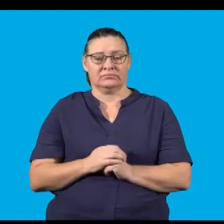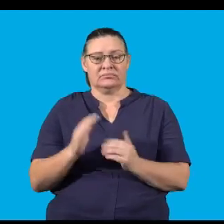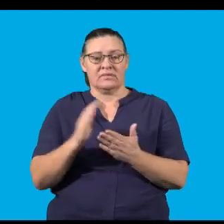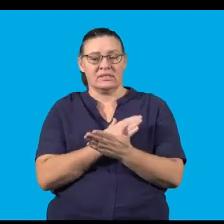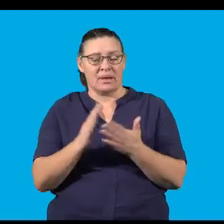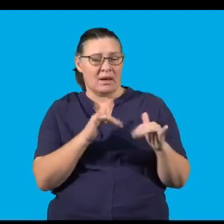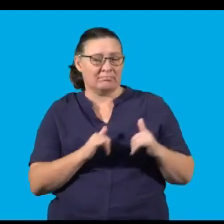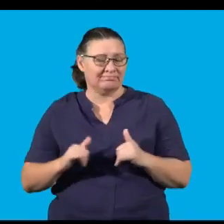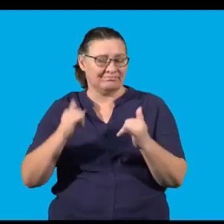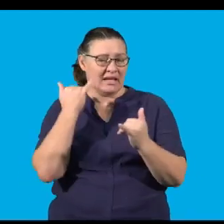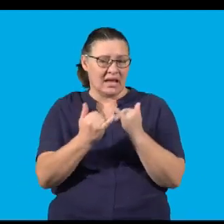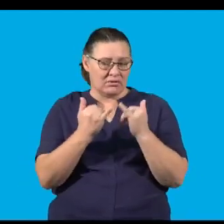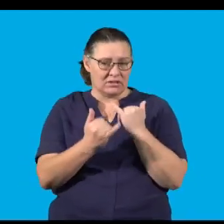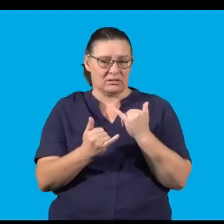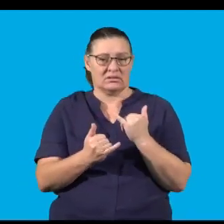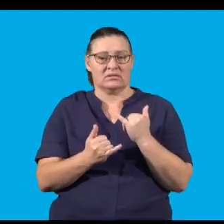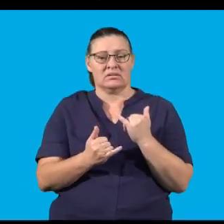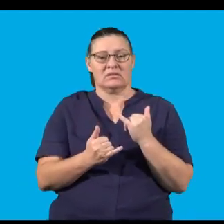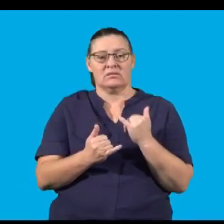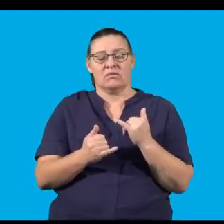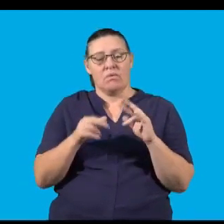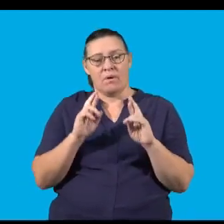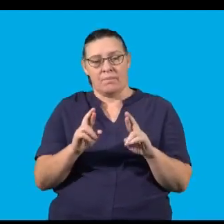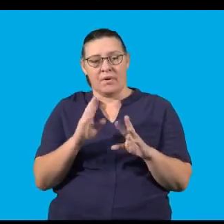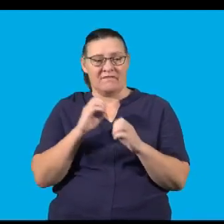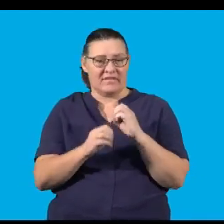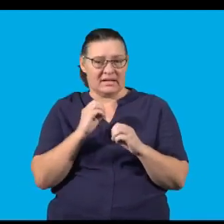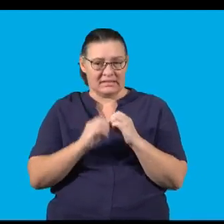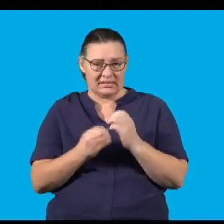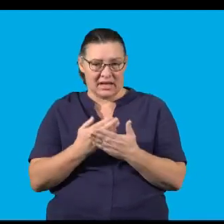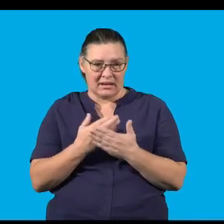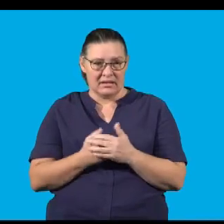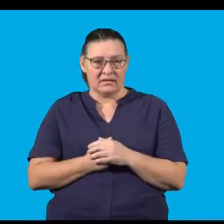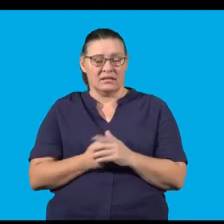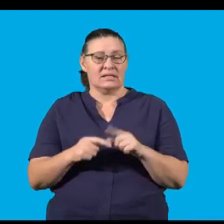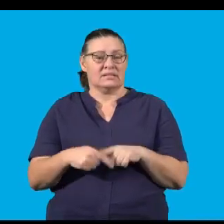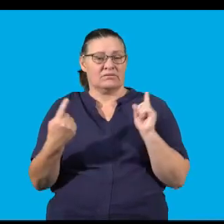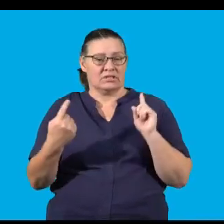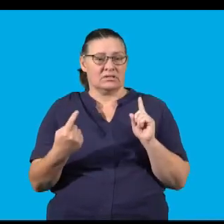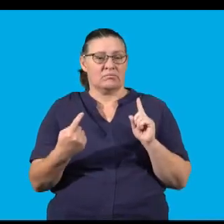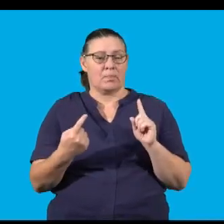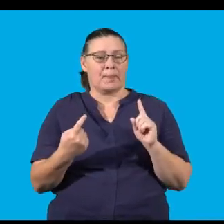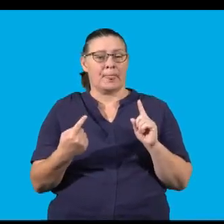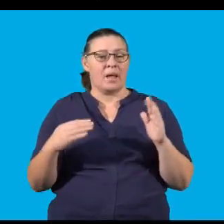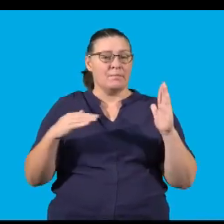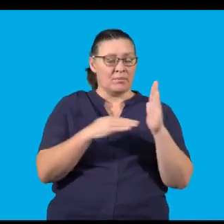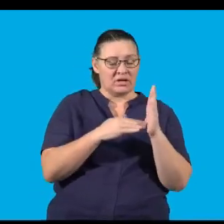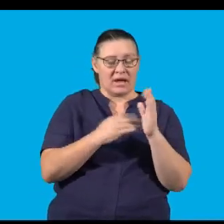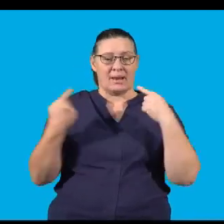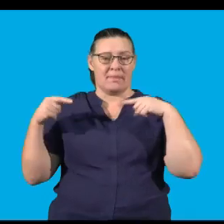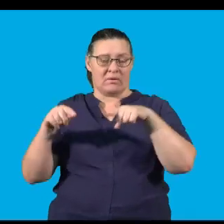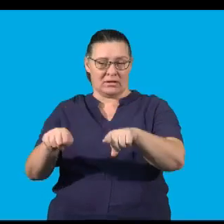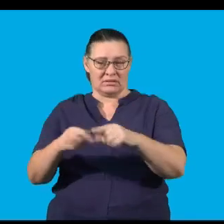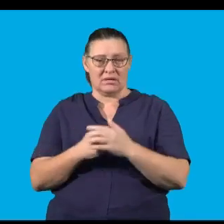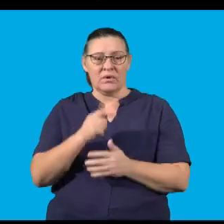of the common errors that we hope to have really fixed today is the difference between perpendicular and parallel lines, and